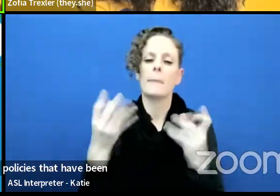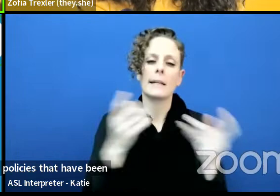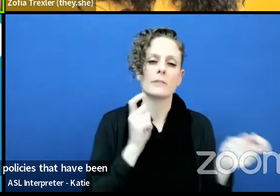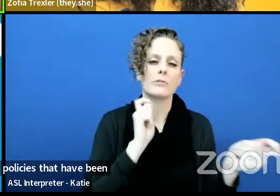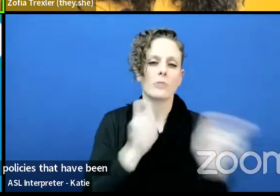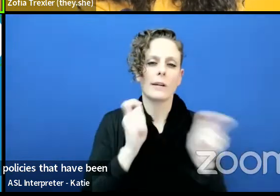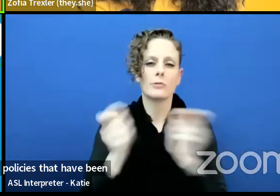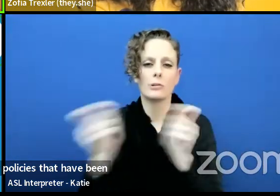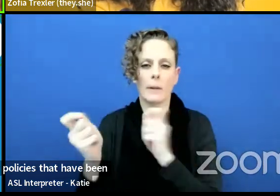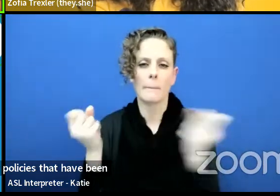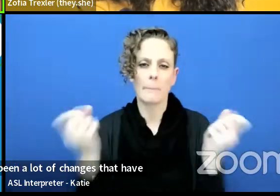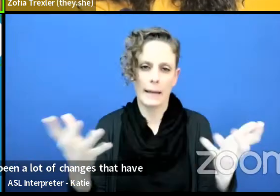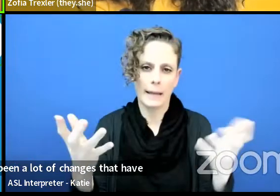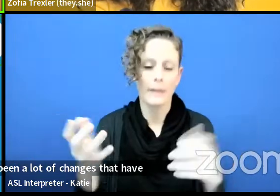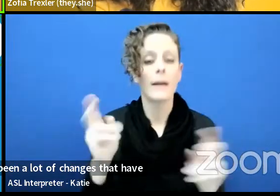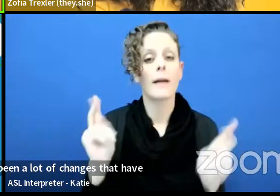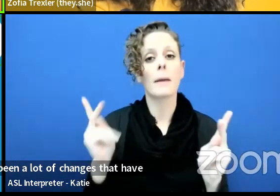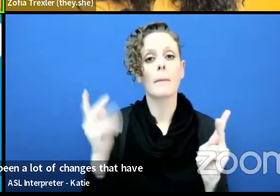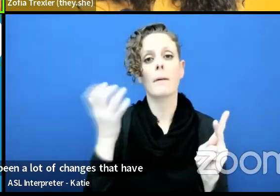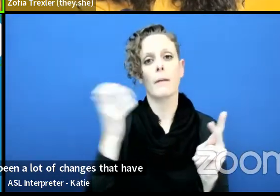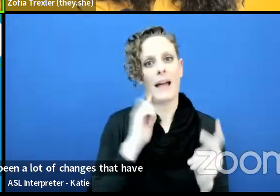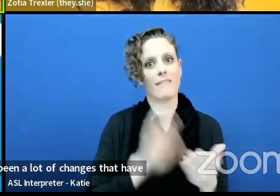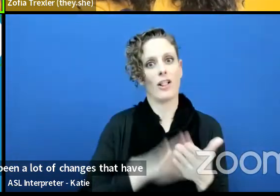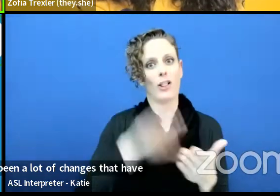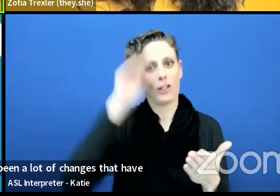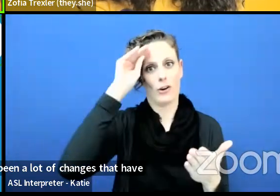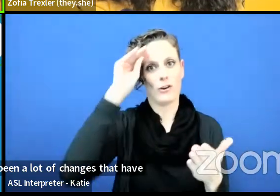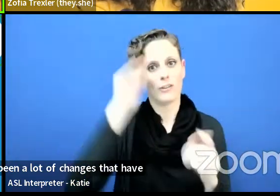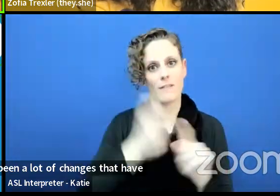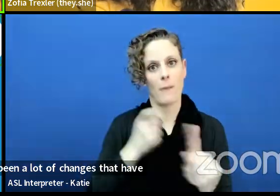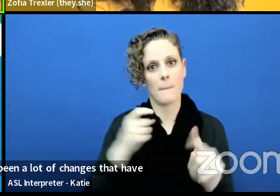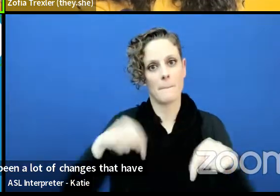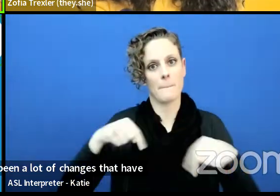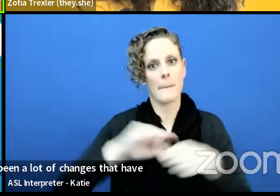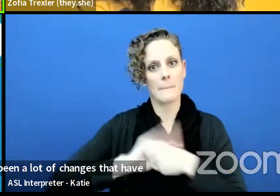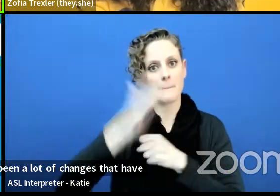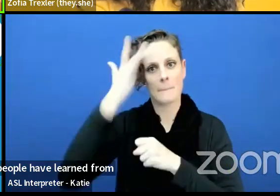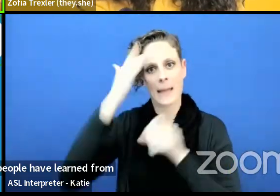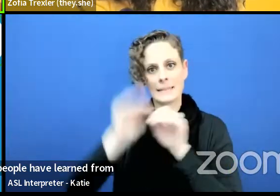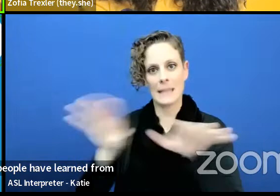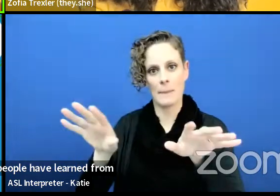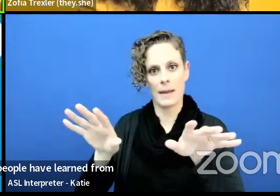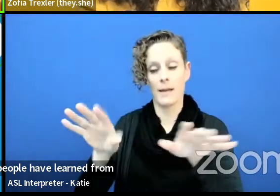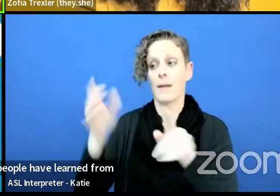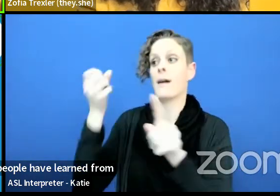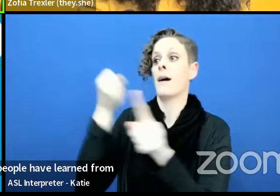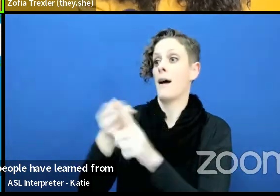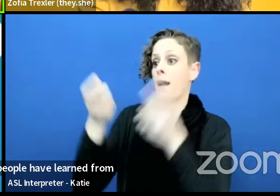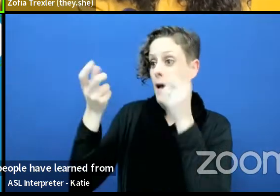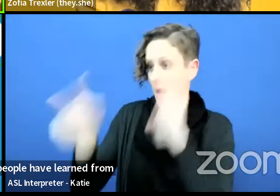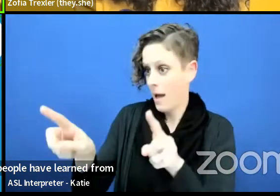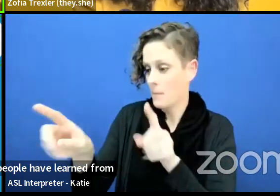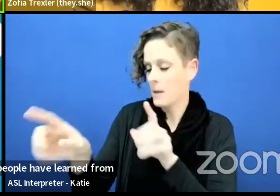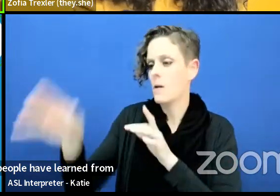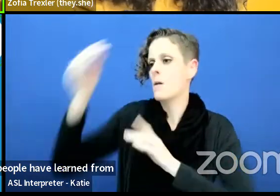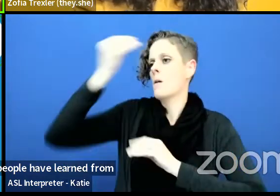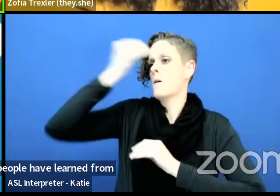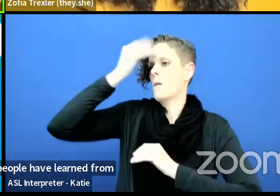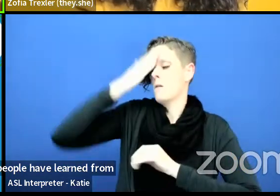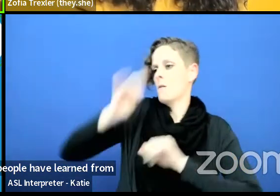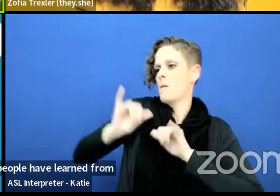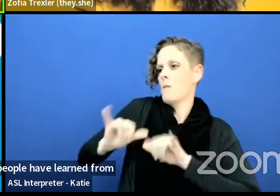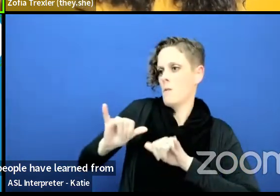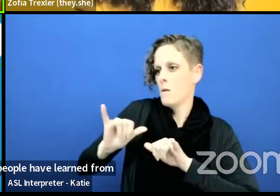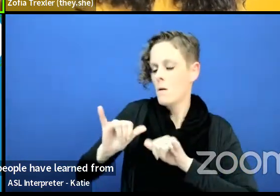think people have really learned from this pandemic to truly take the individual importance